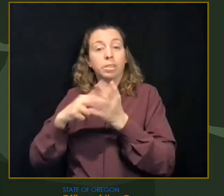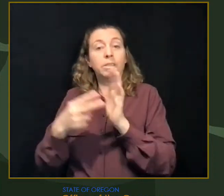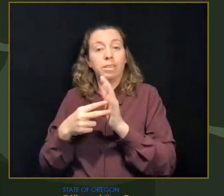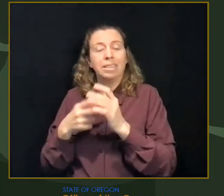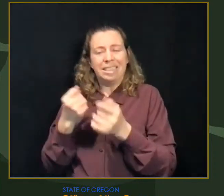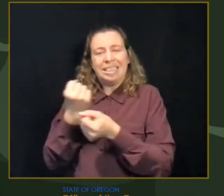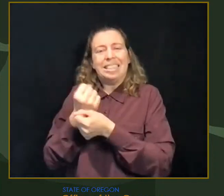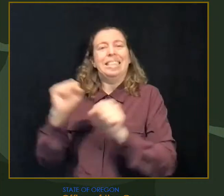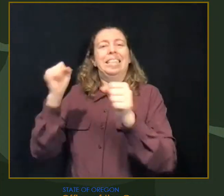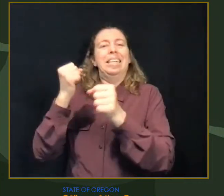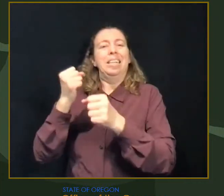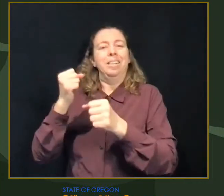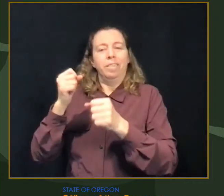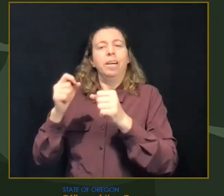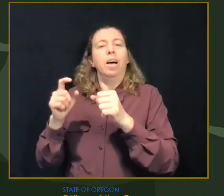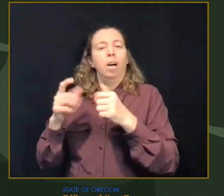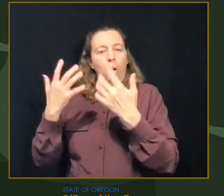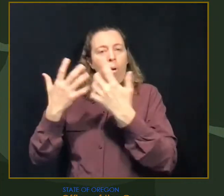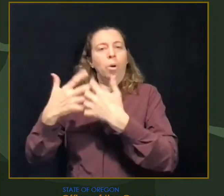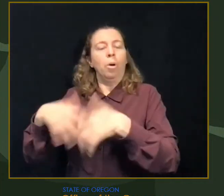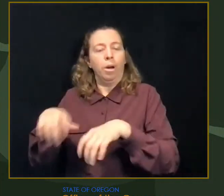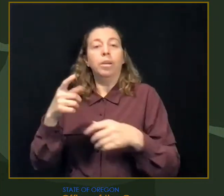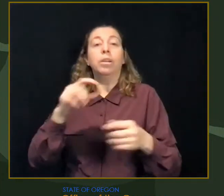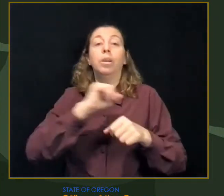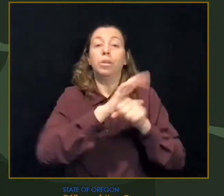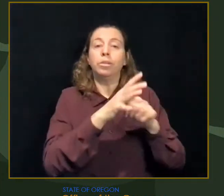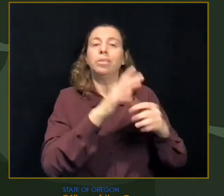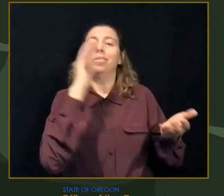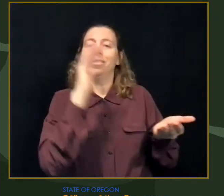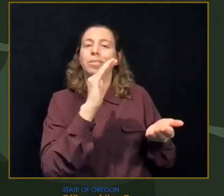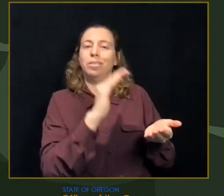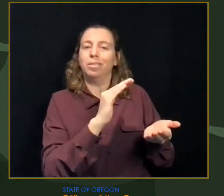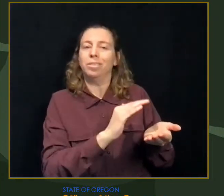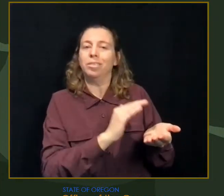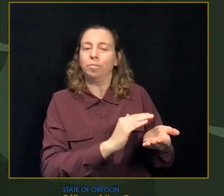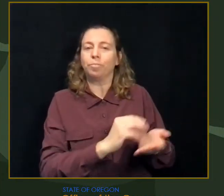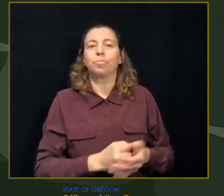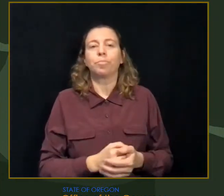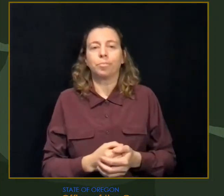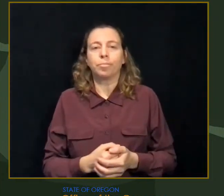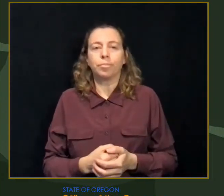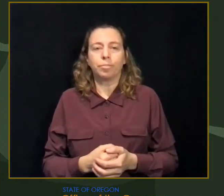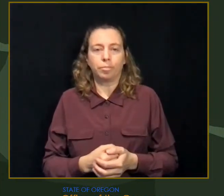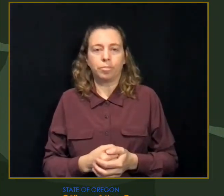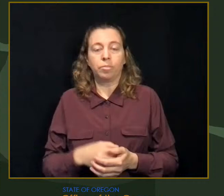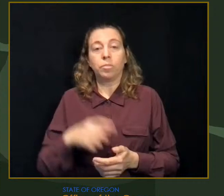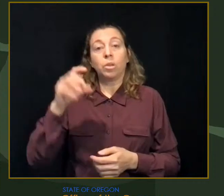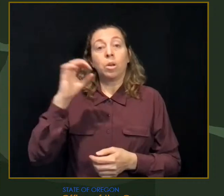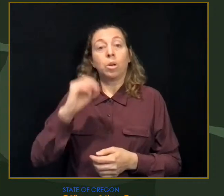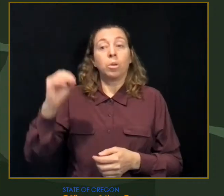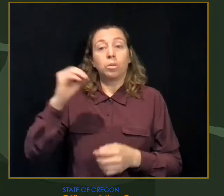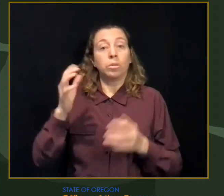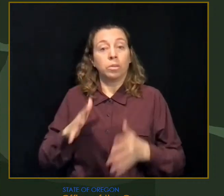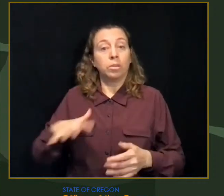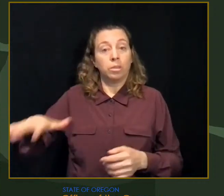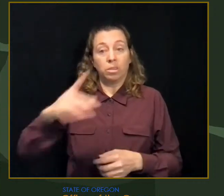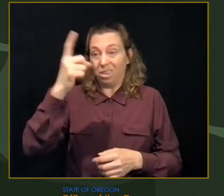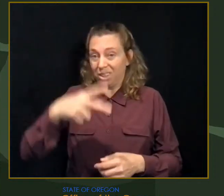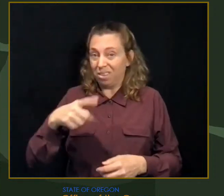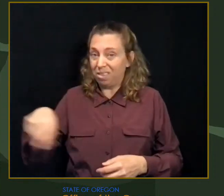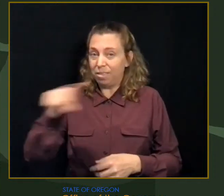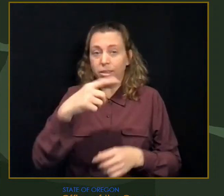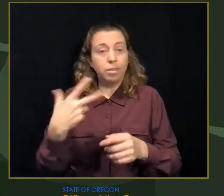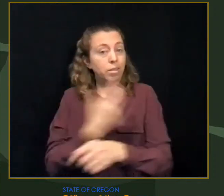activities. Of course, with over half of Oregonians still susceptible to the virus, it's vitally important that everyone get vaccinated to